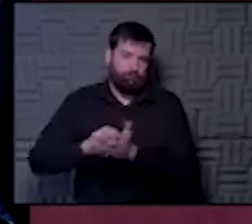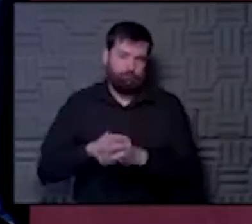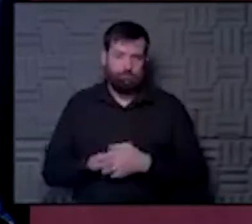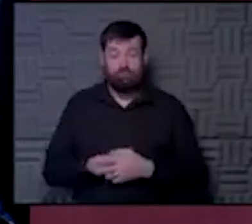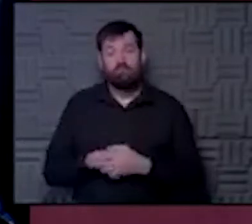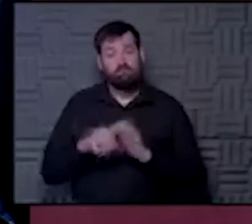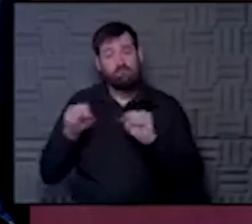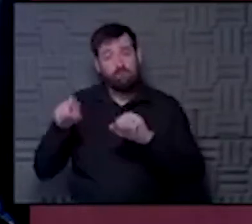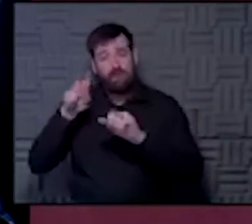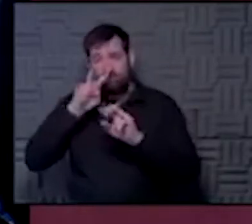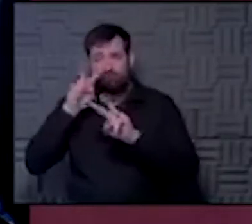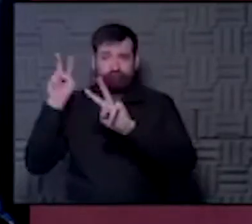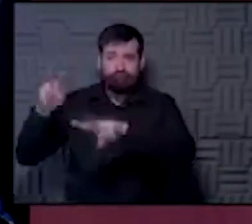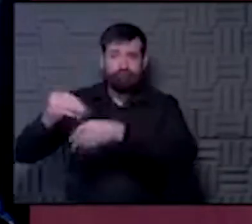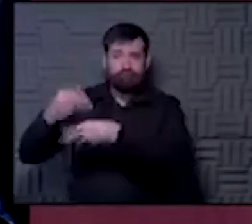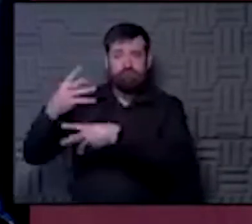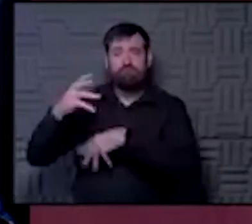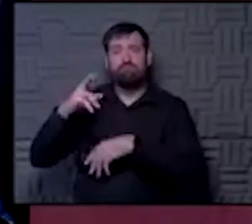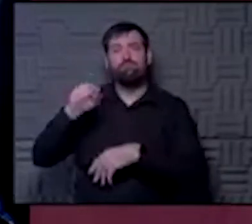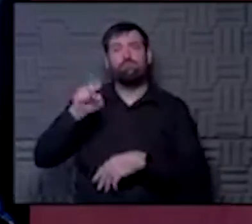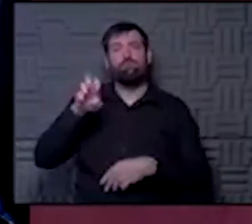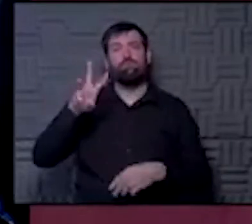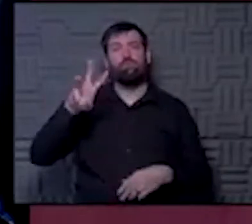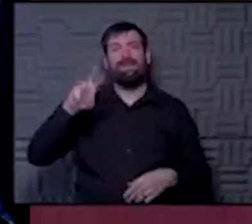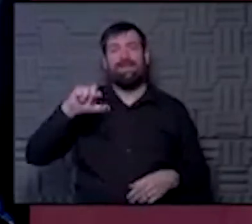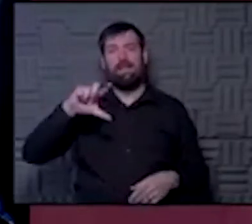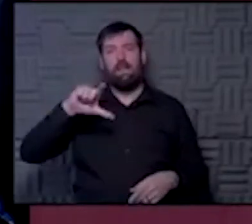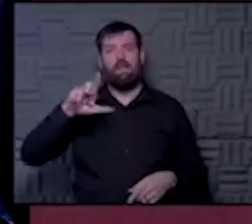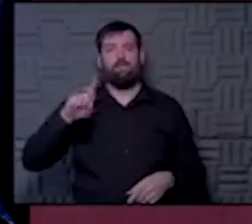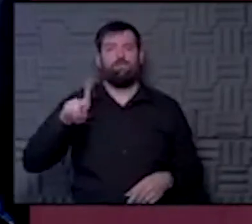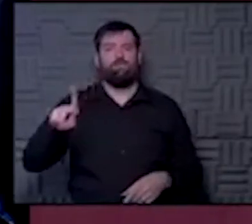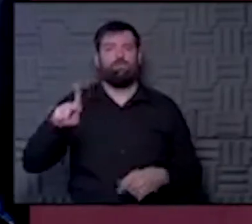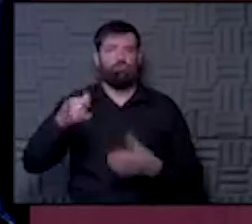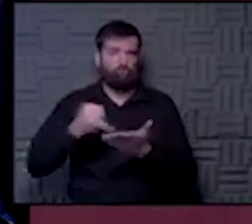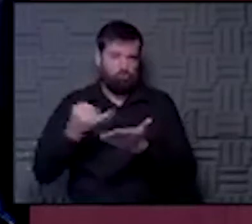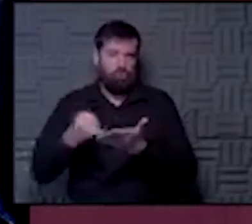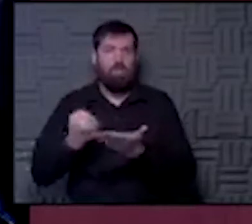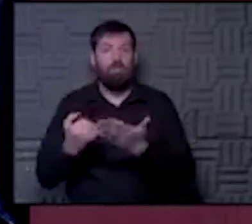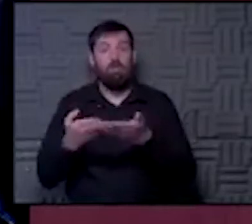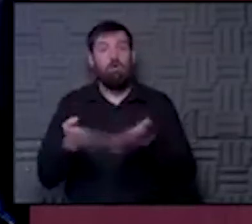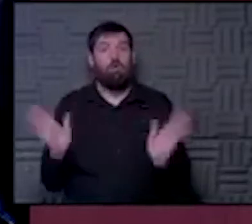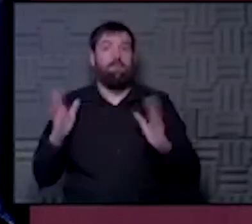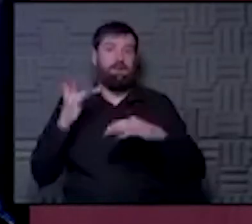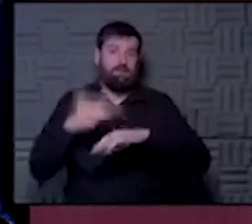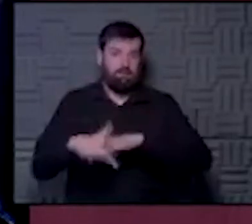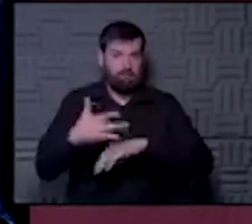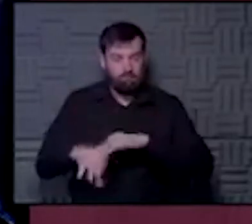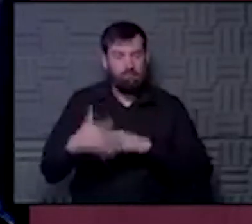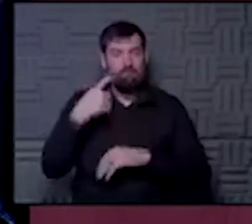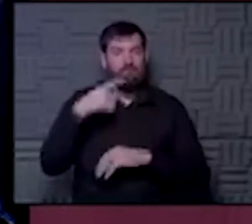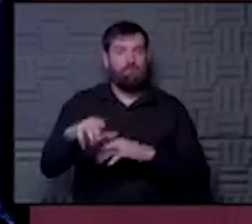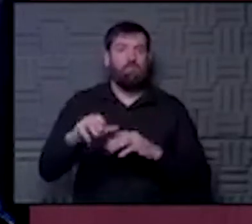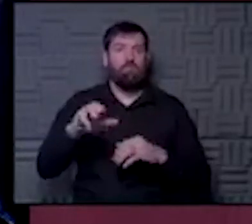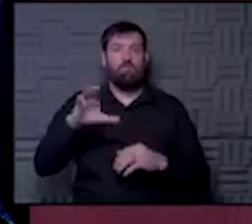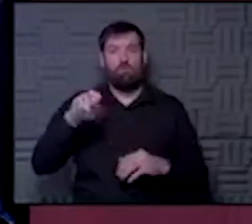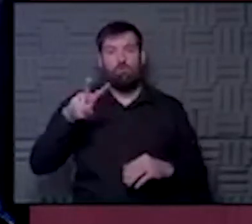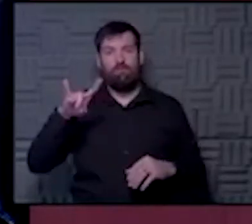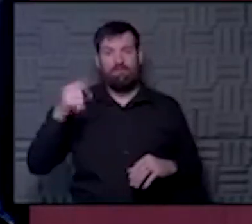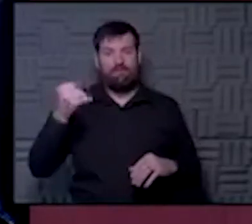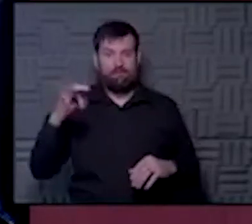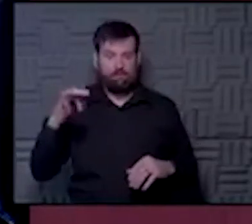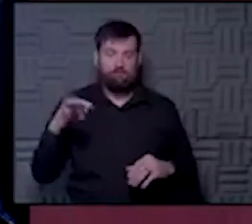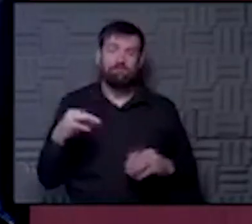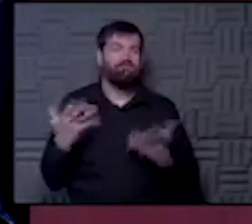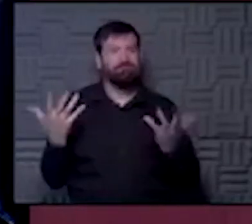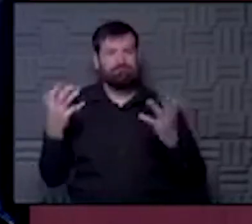actually go look at those. The New England Journal is open access for its COVID-19 data. And so as are many other journals. And although it's kind of